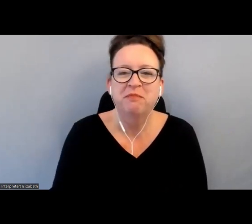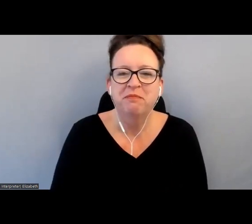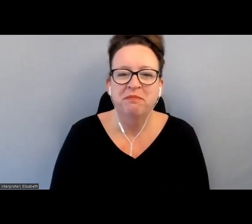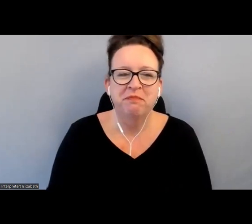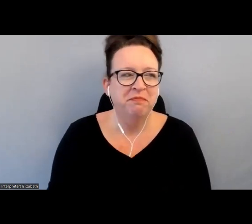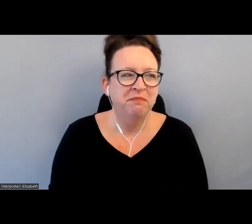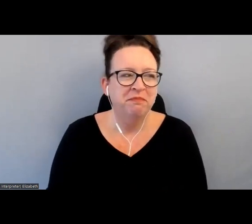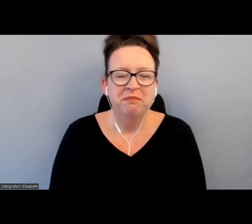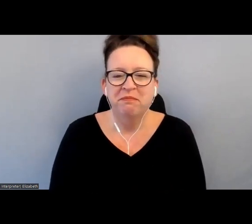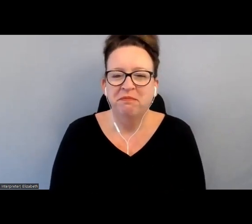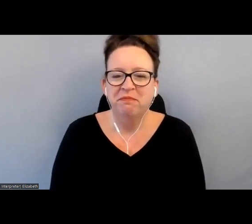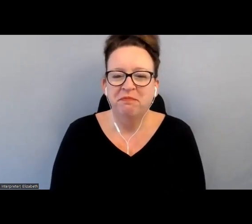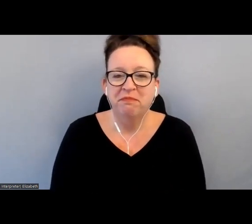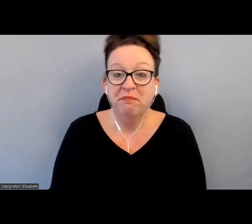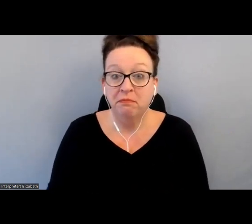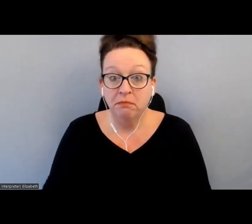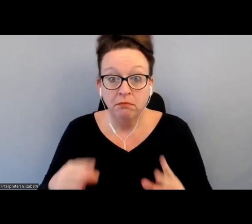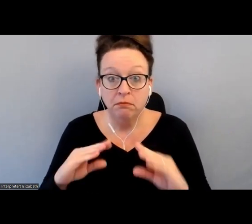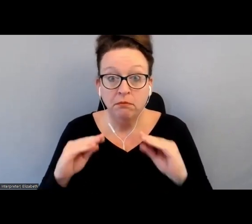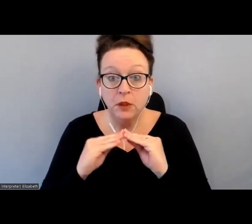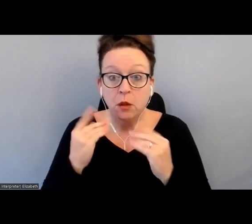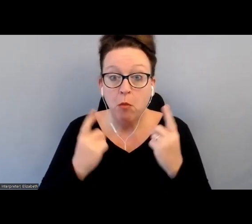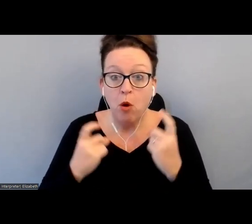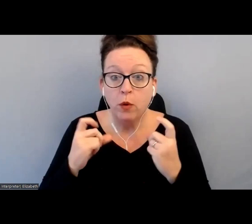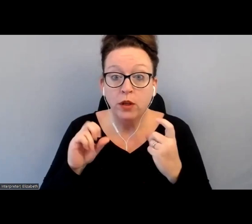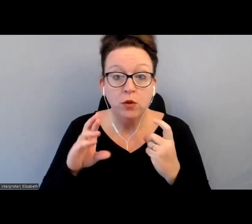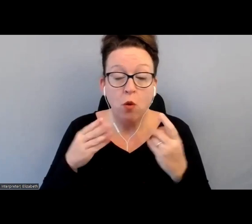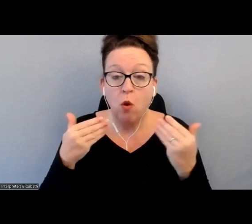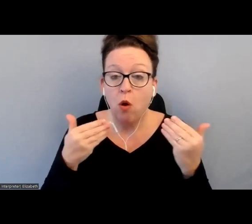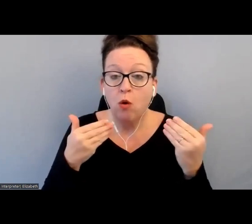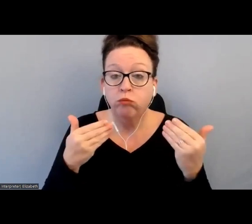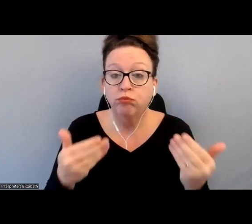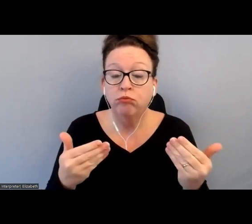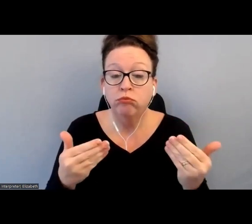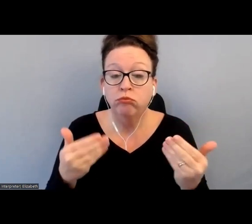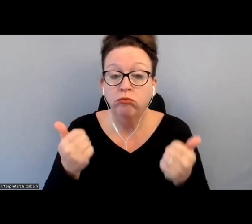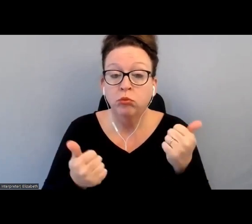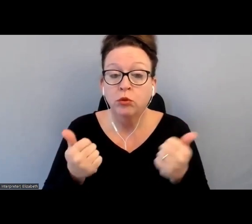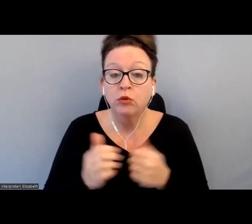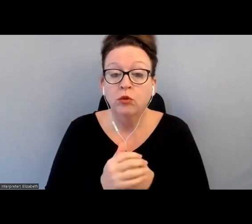Okay. Can we take another question, or would you like to continue?